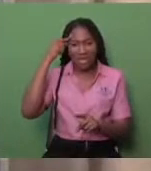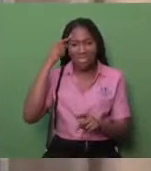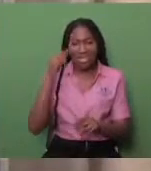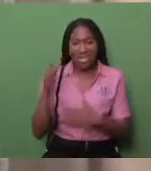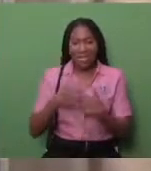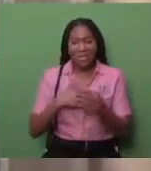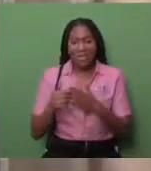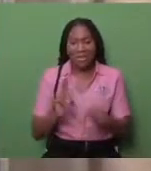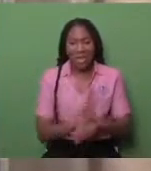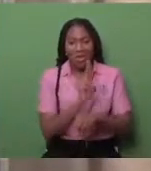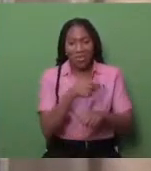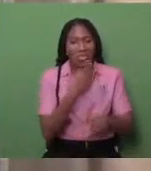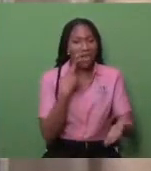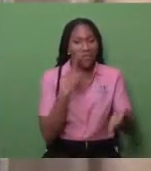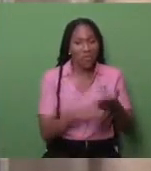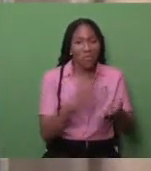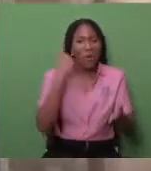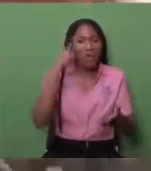them.